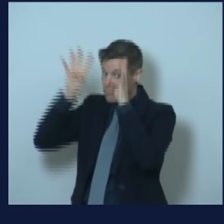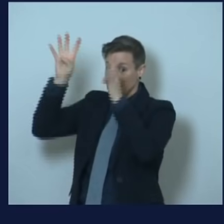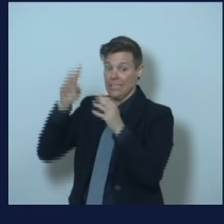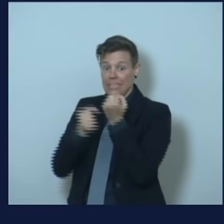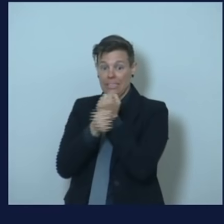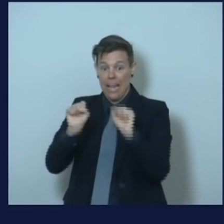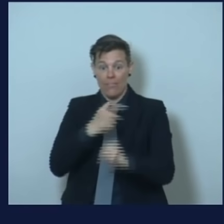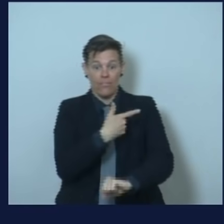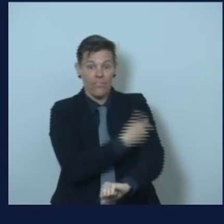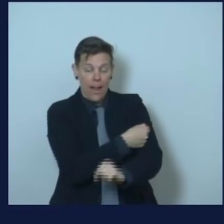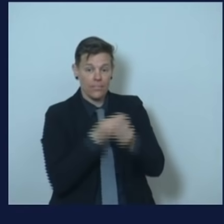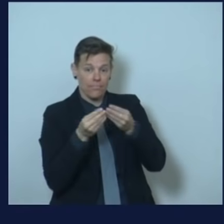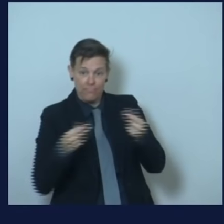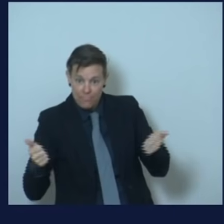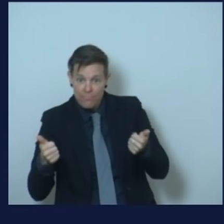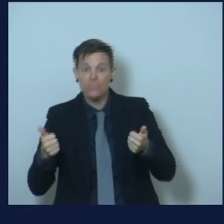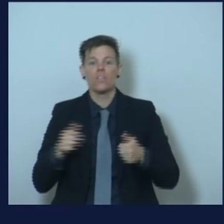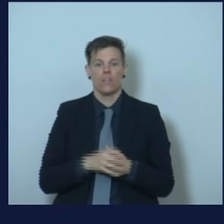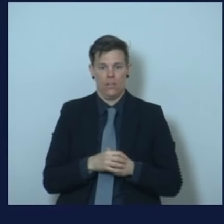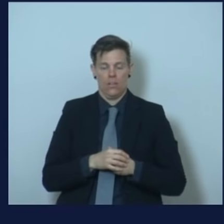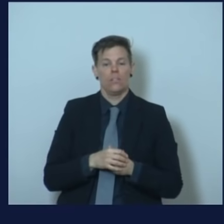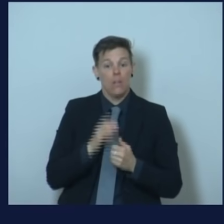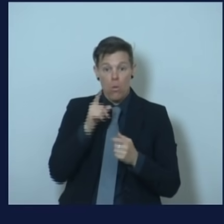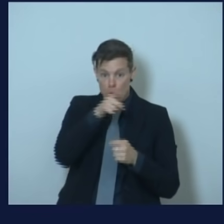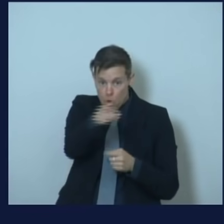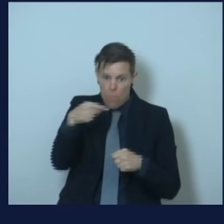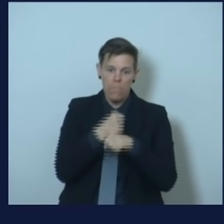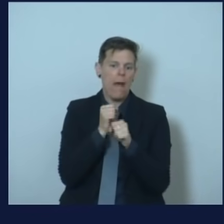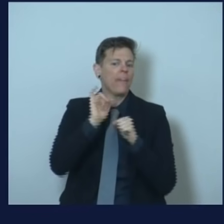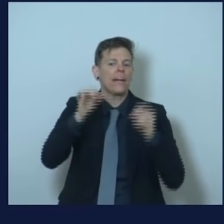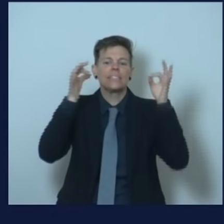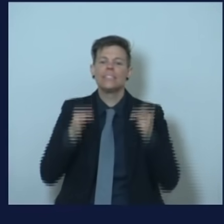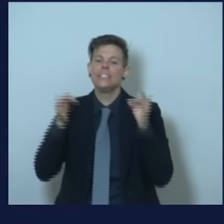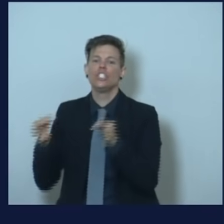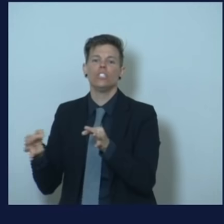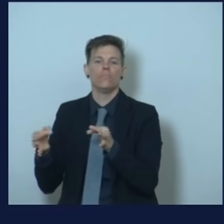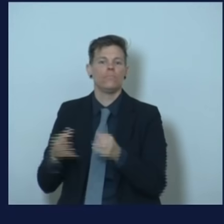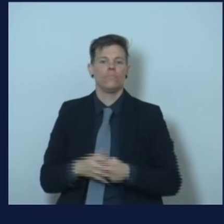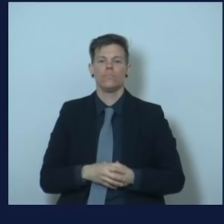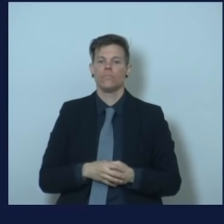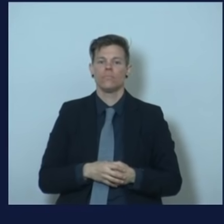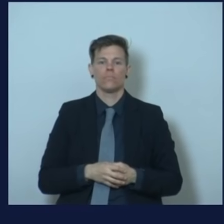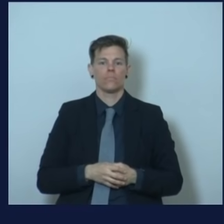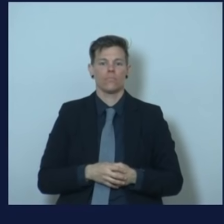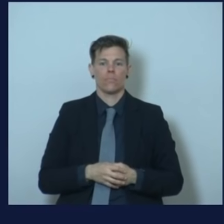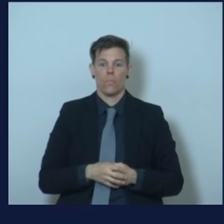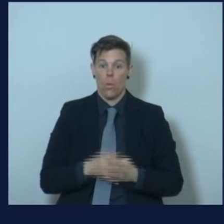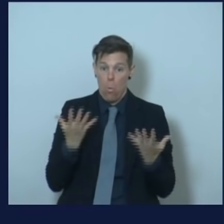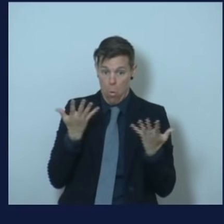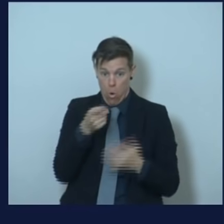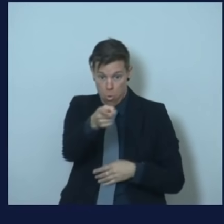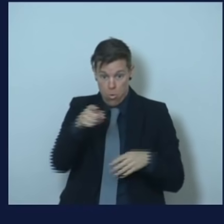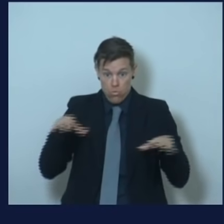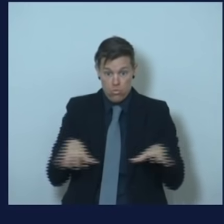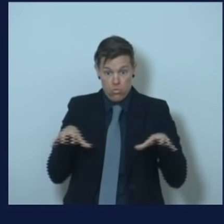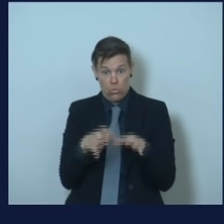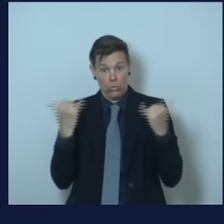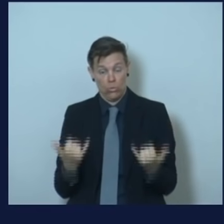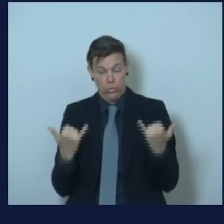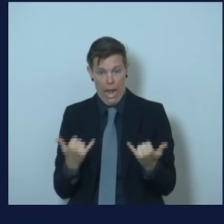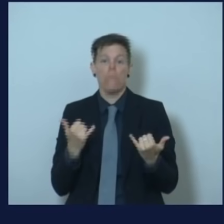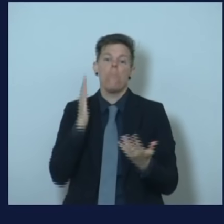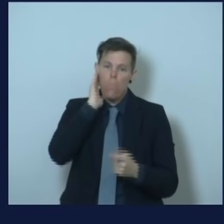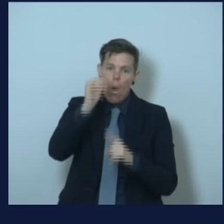decisions that you make will determine, here's the key part, the actions you take every single